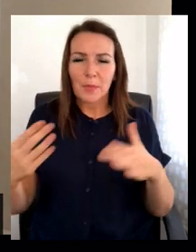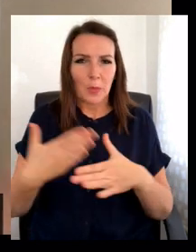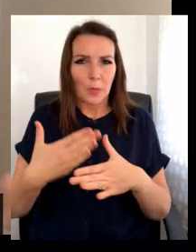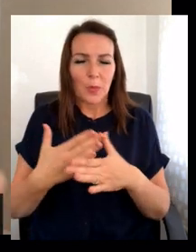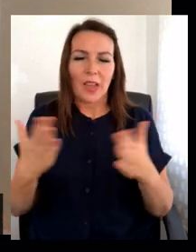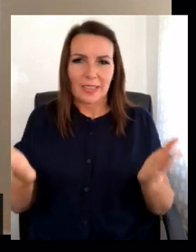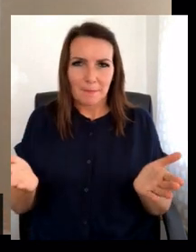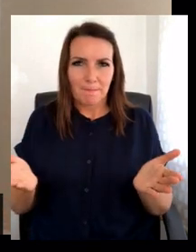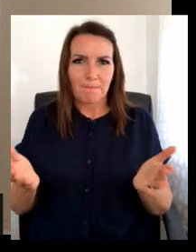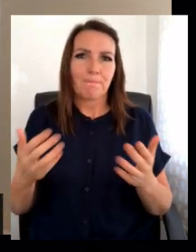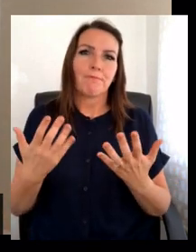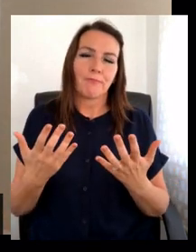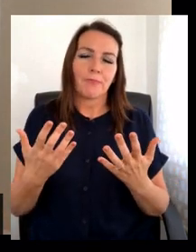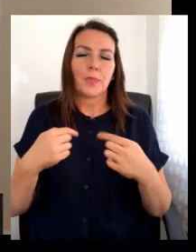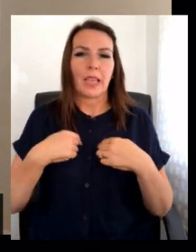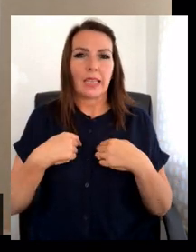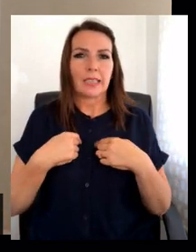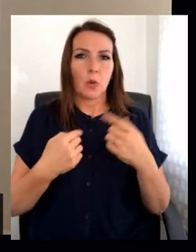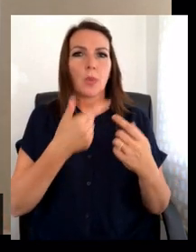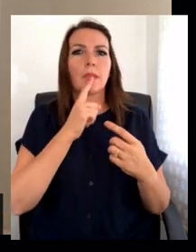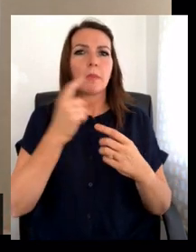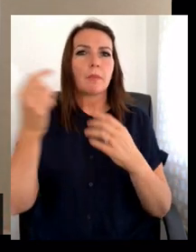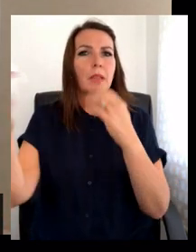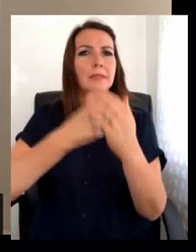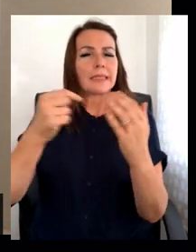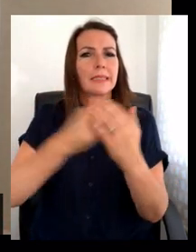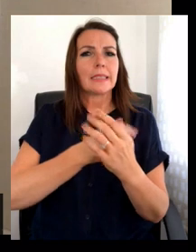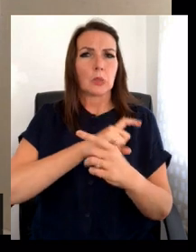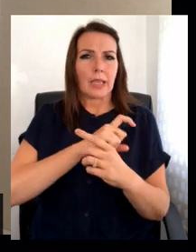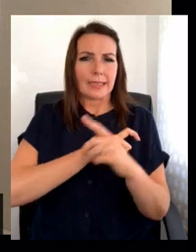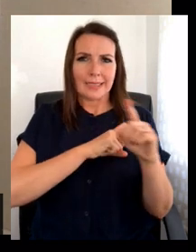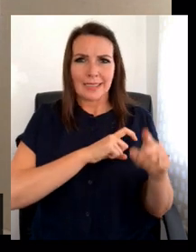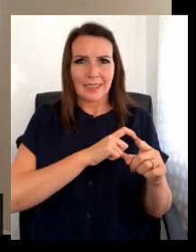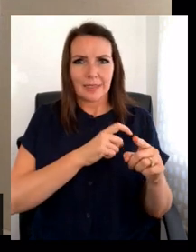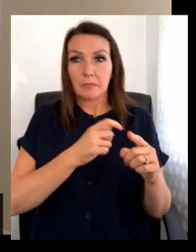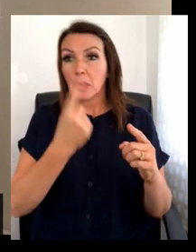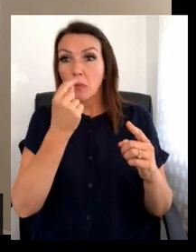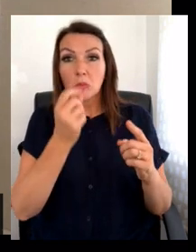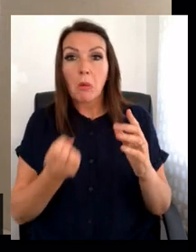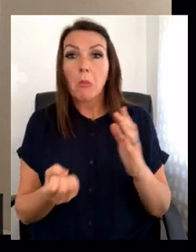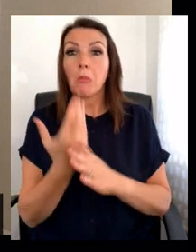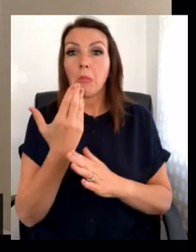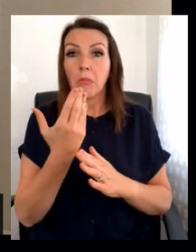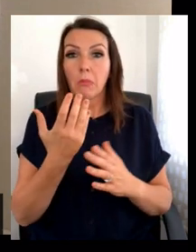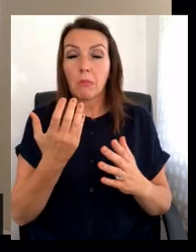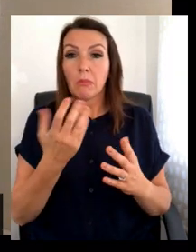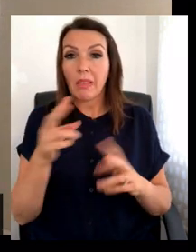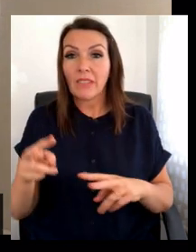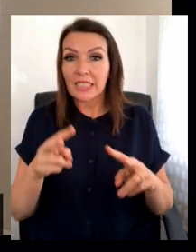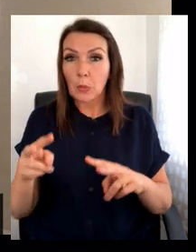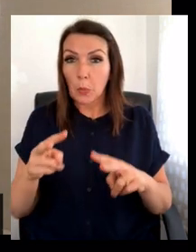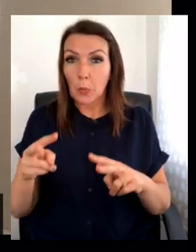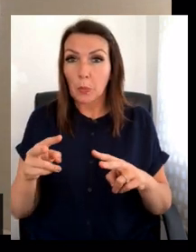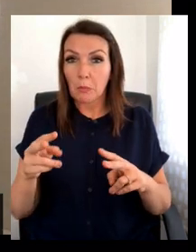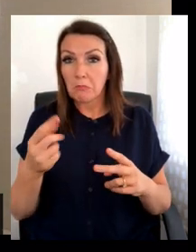so with the work with the newcomers, I don't know if it's possible to just show some of the video that